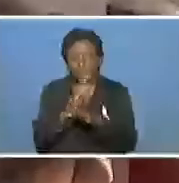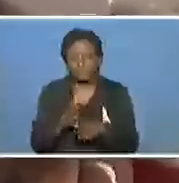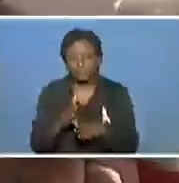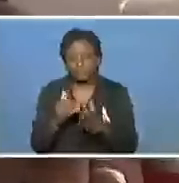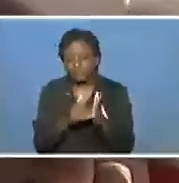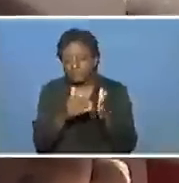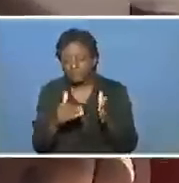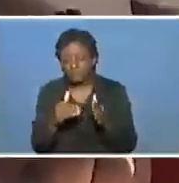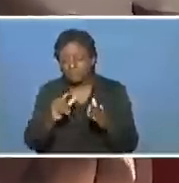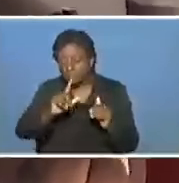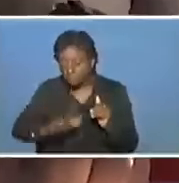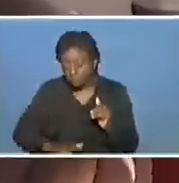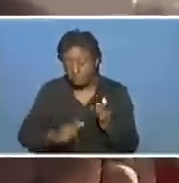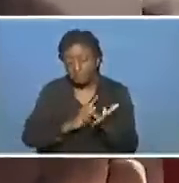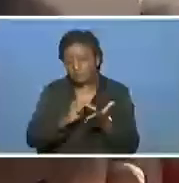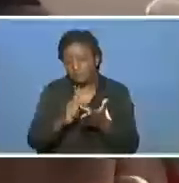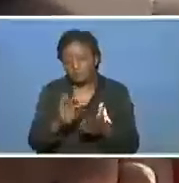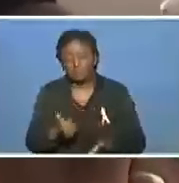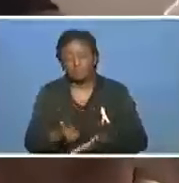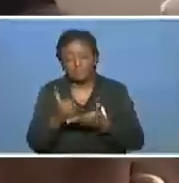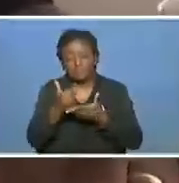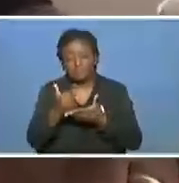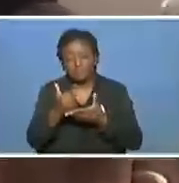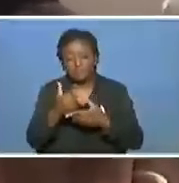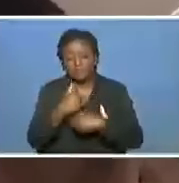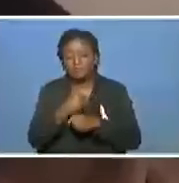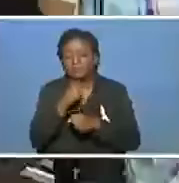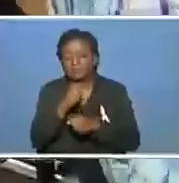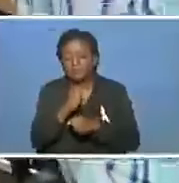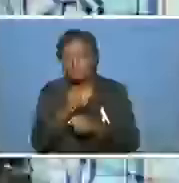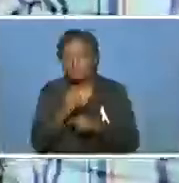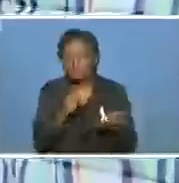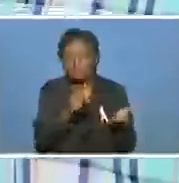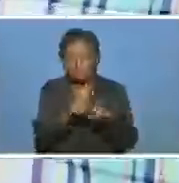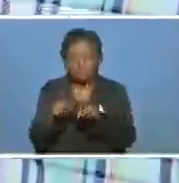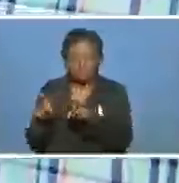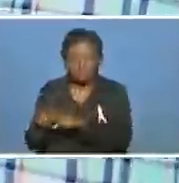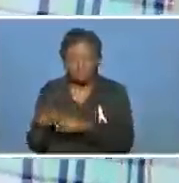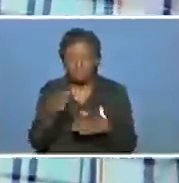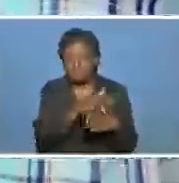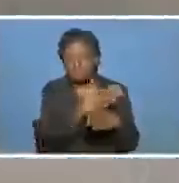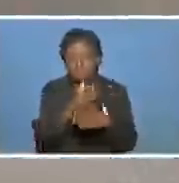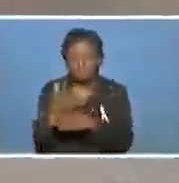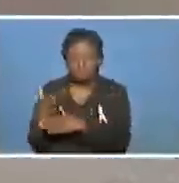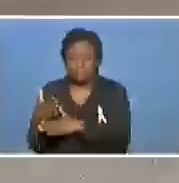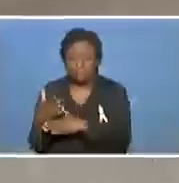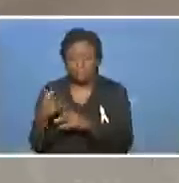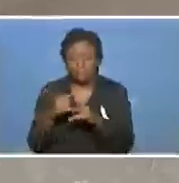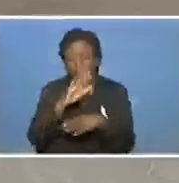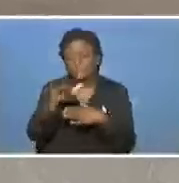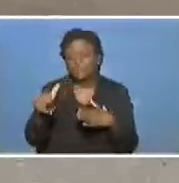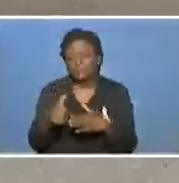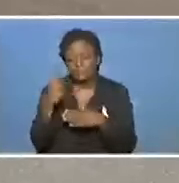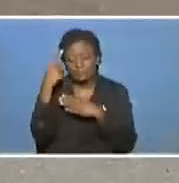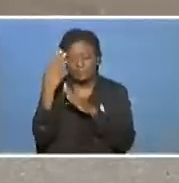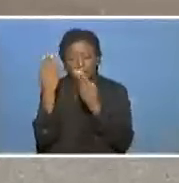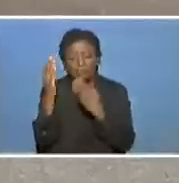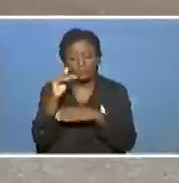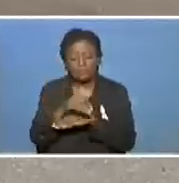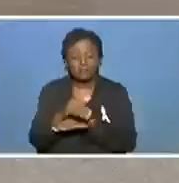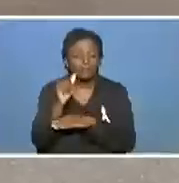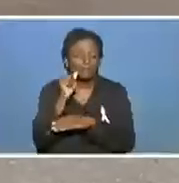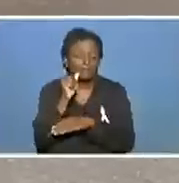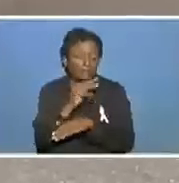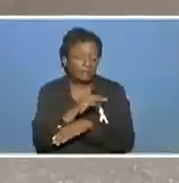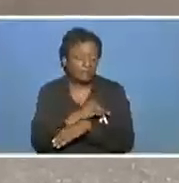pay and help ensure a just and equitable share of the fruits of progress to all. For the Bahamas Tonight, I'm